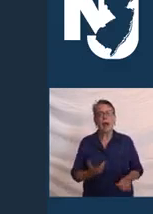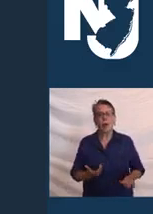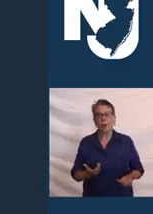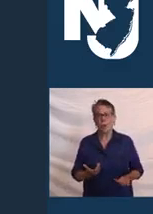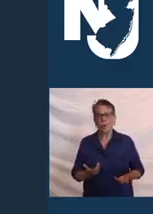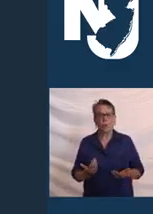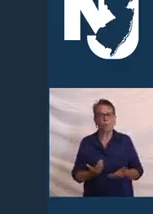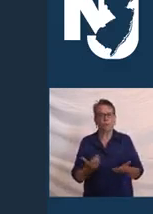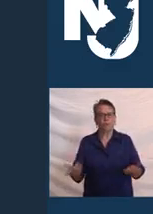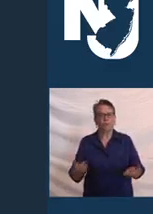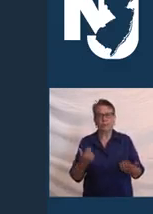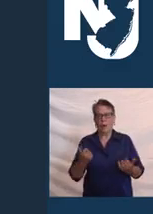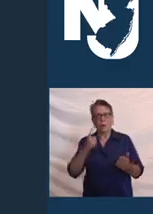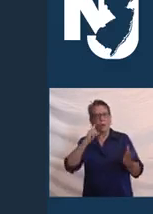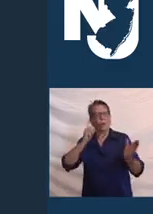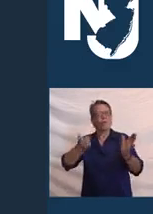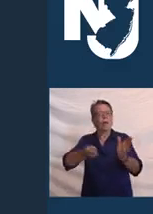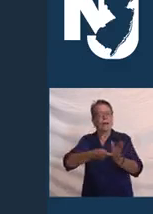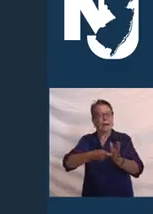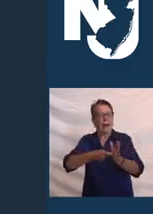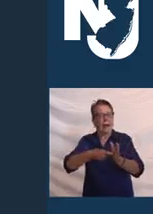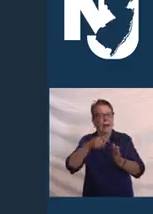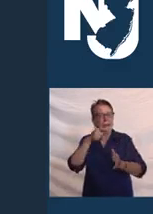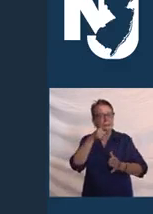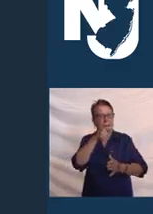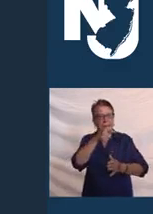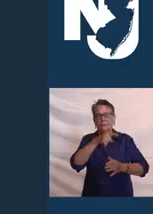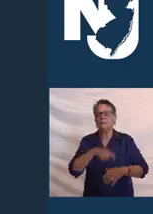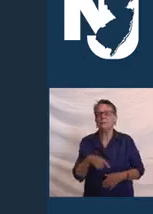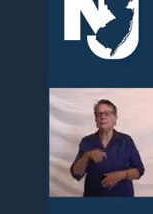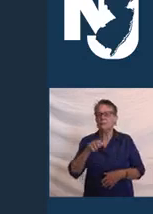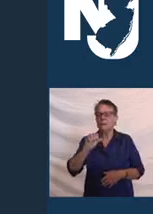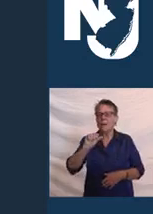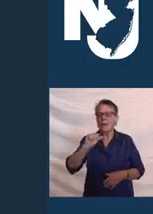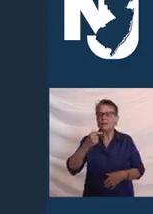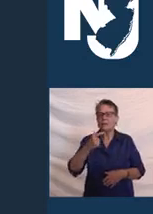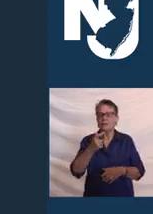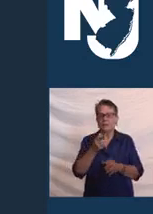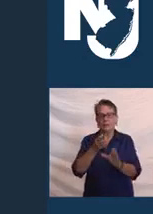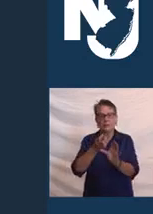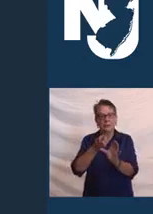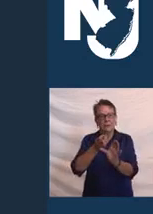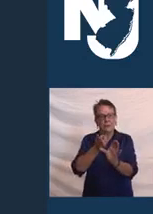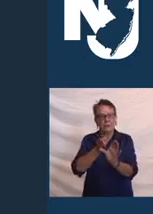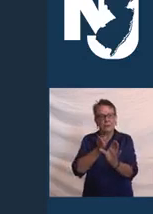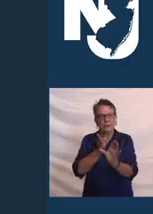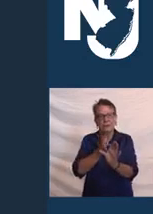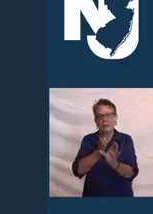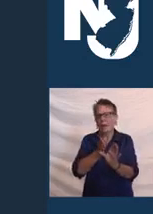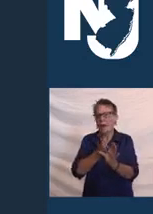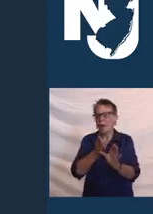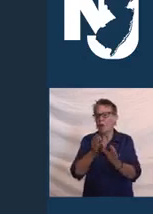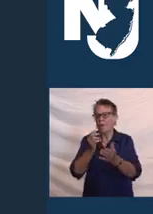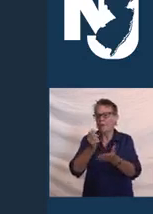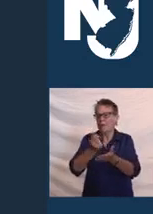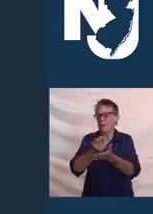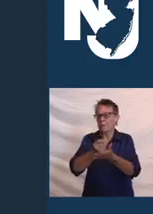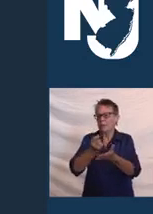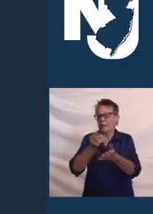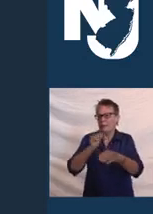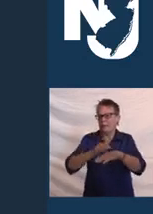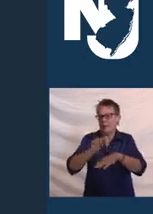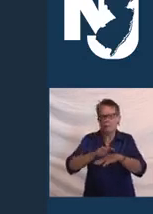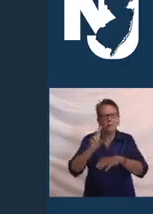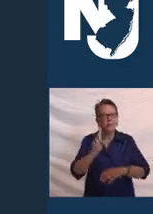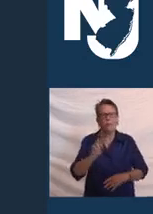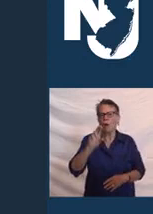Golfanopoulos, the owner of Paramus' AG Psychotherapy and Counseling Services. We know how hard this pandemic has been on